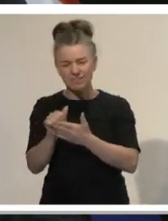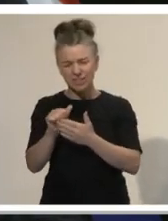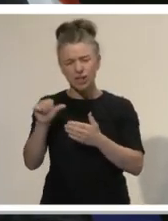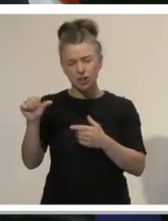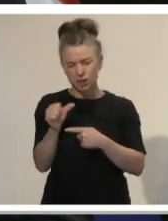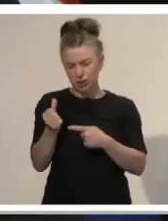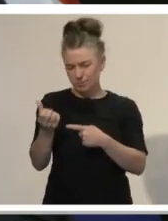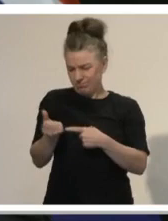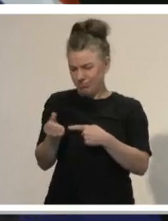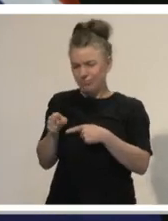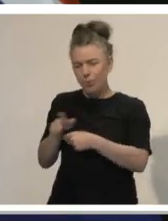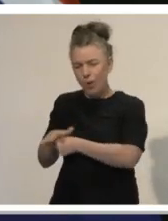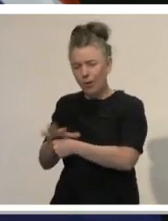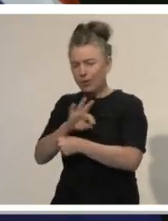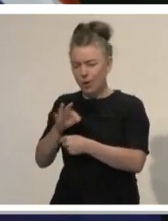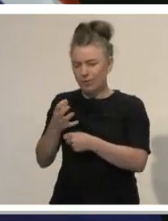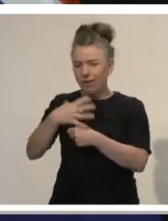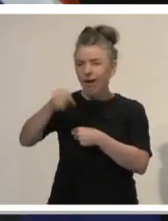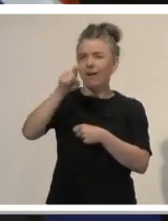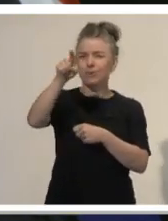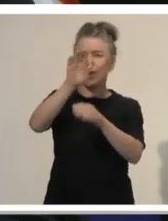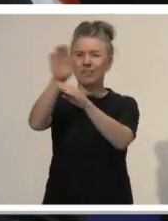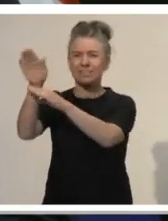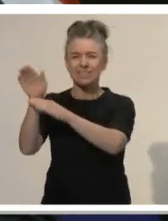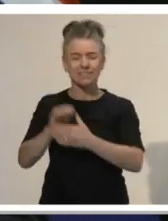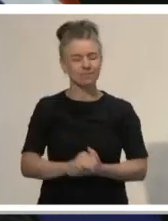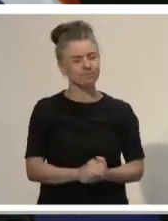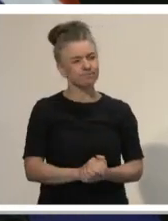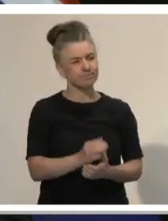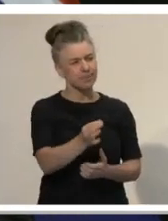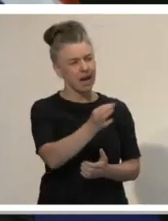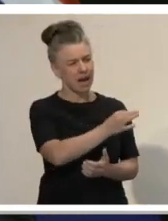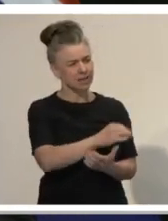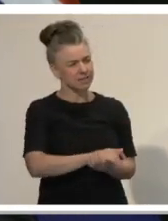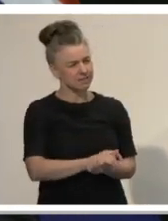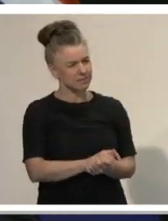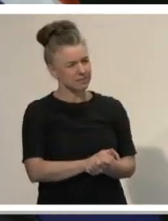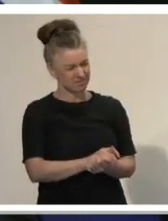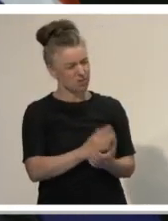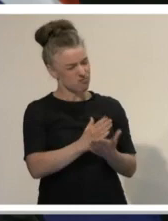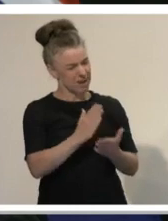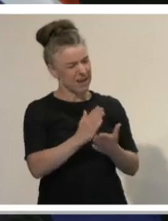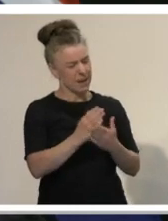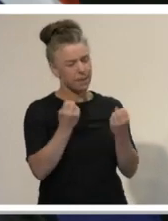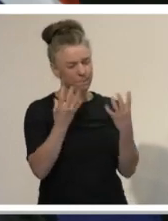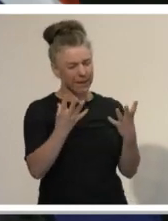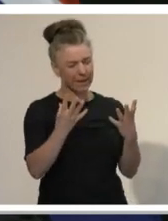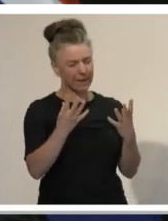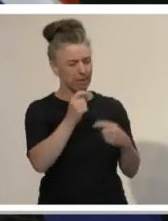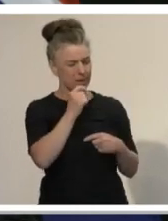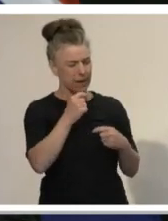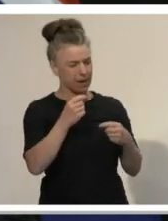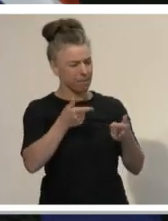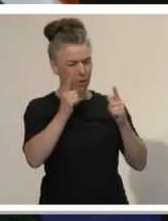work in tandem with them. Can you make a commitment that that will be coming? Because that was one of the things that across the board media bosses were quite... I can make a commitment that that's certainly going to